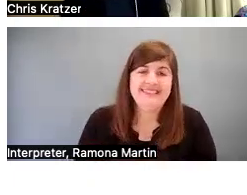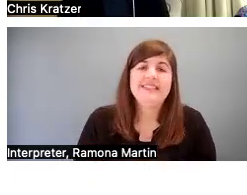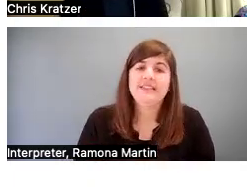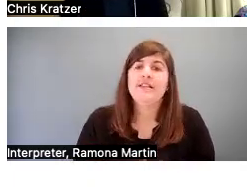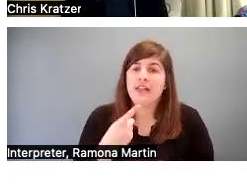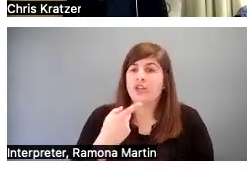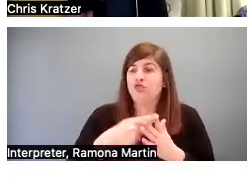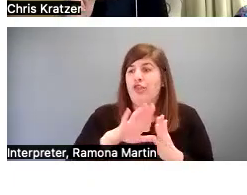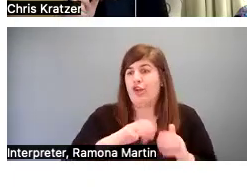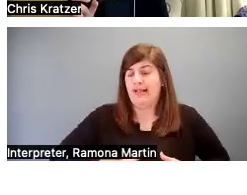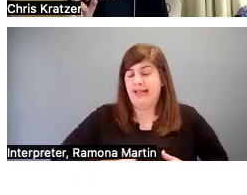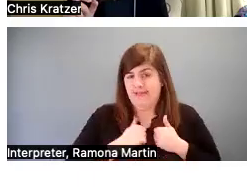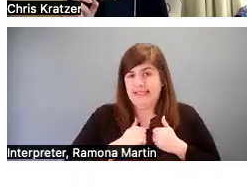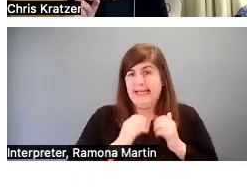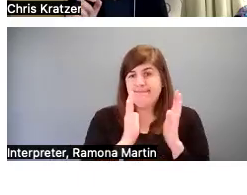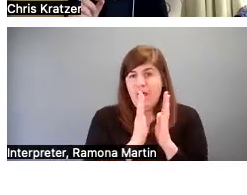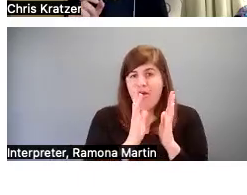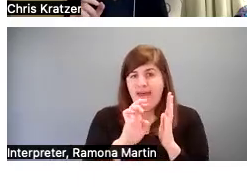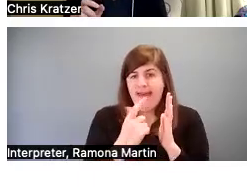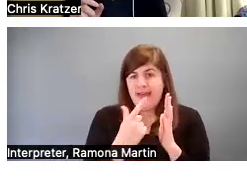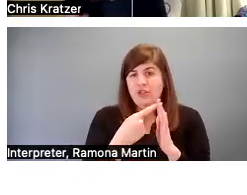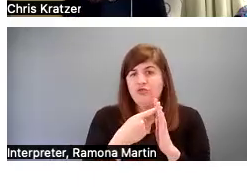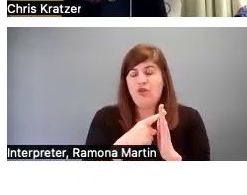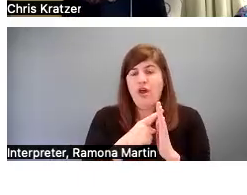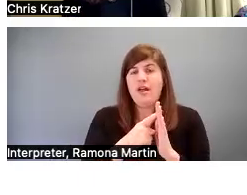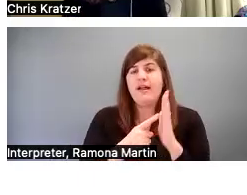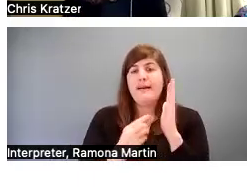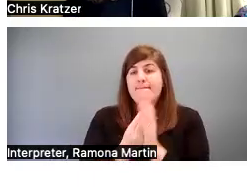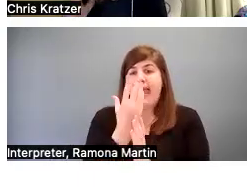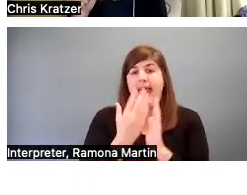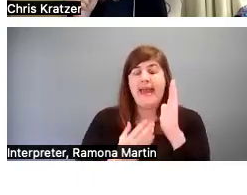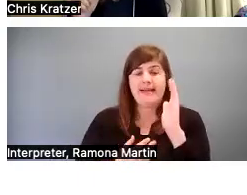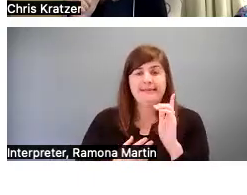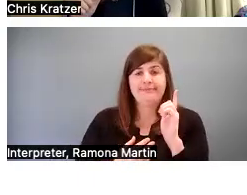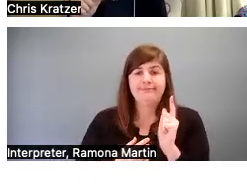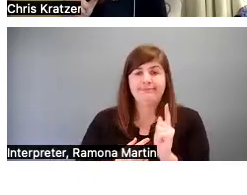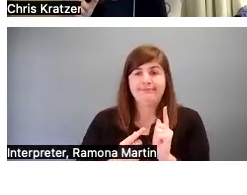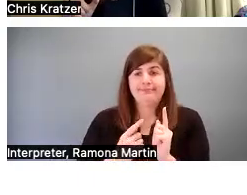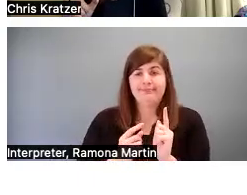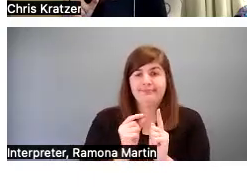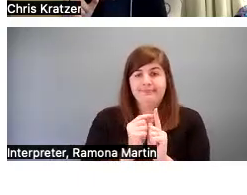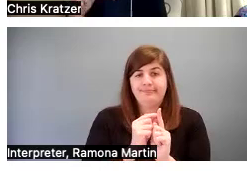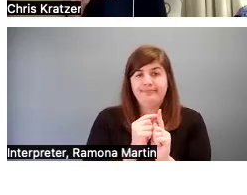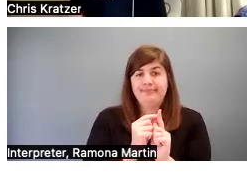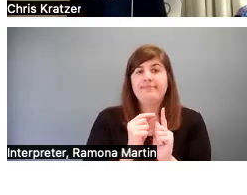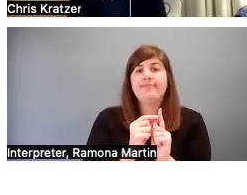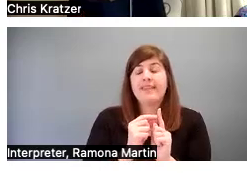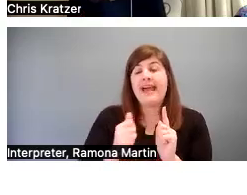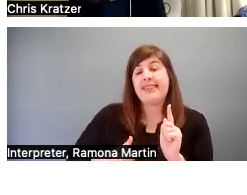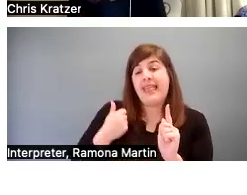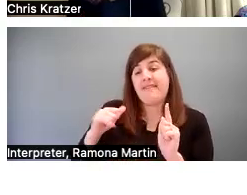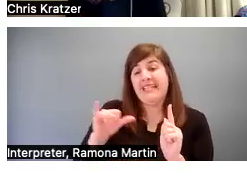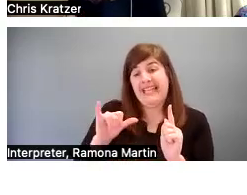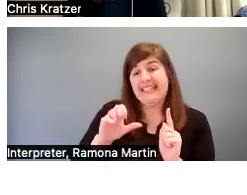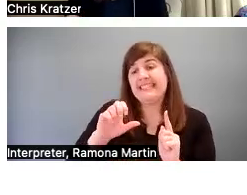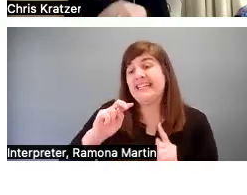Cicadas begin their lives as a little egg stuck to the stem of a plant. A tiny rice-sized nymph hatches from the egg, falls to the ground